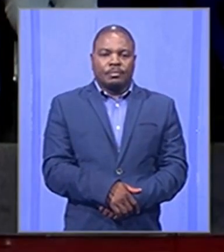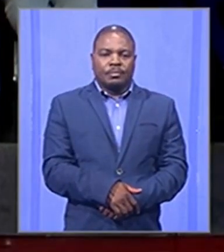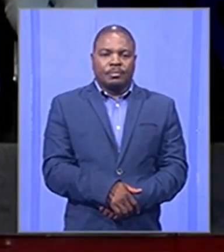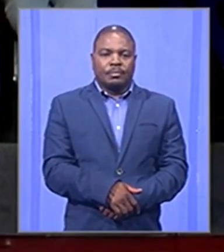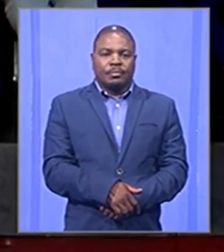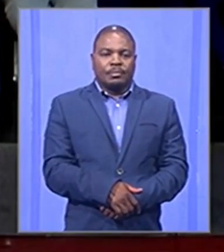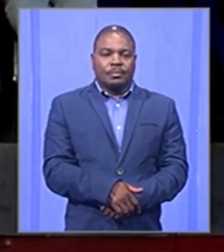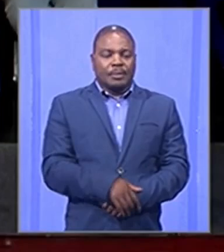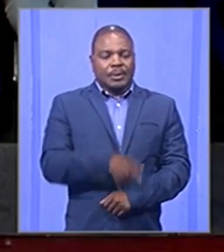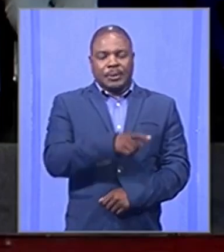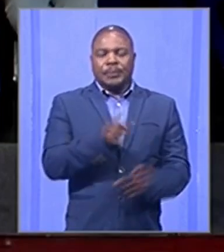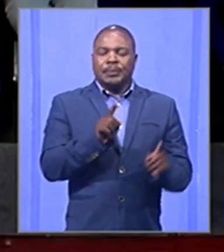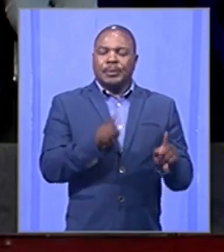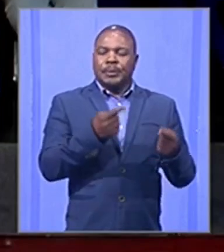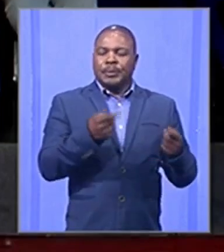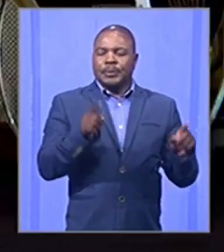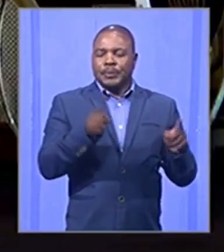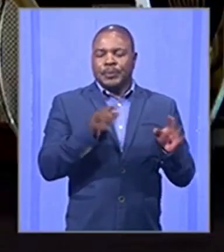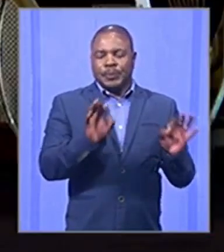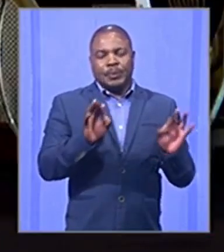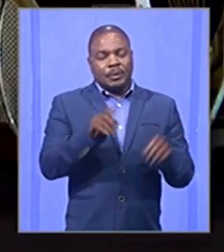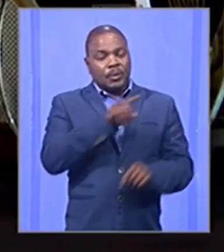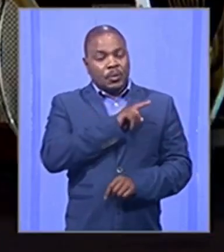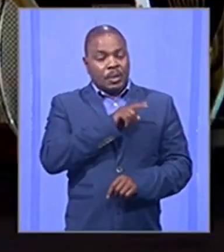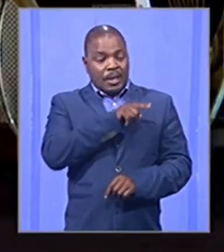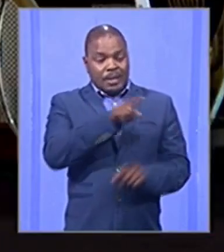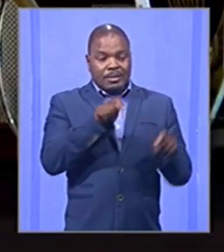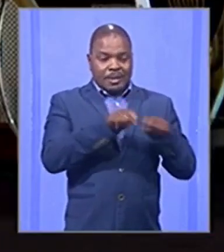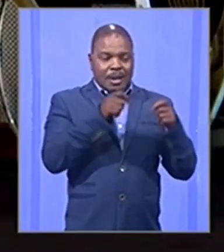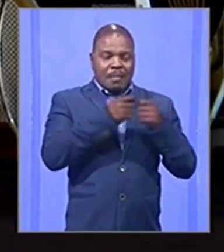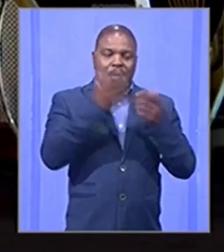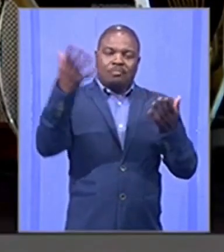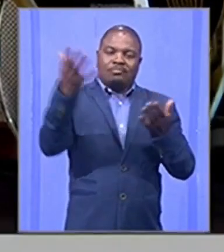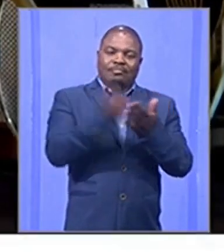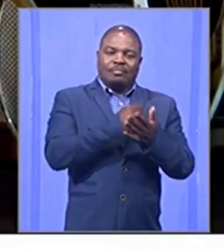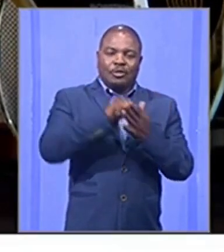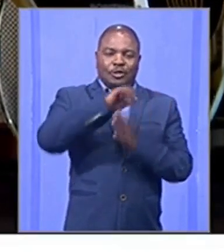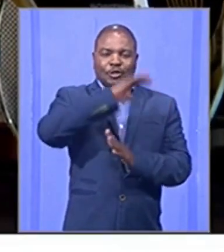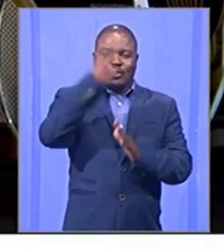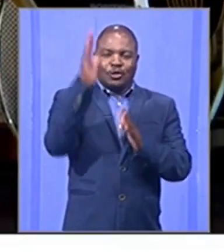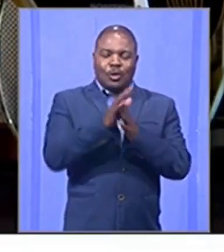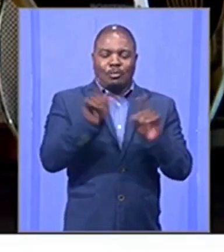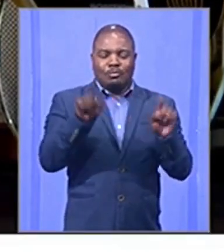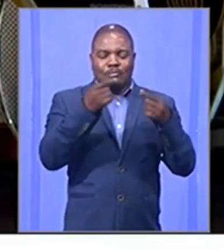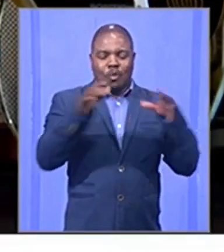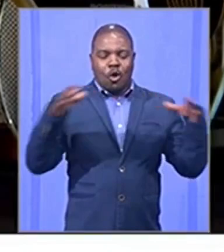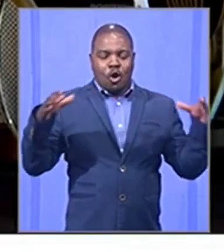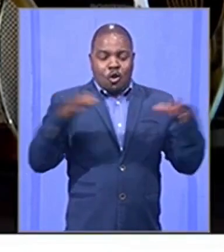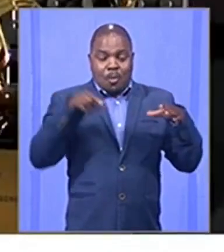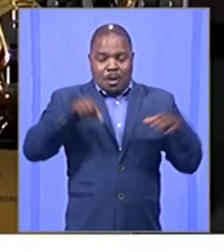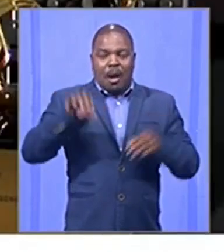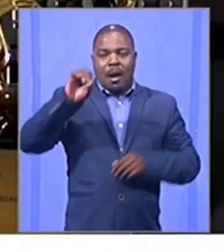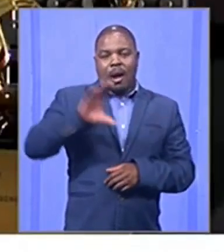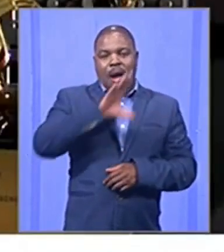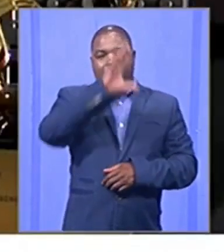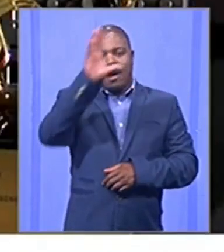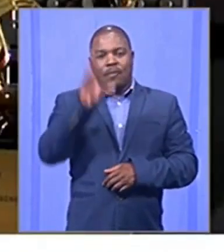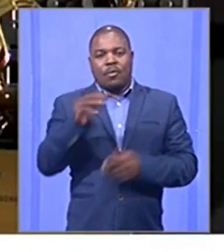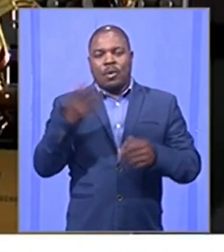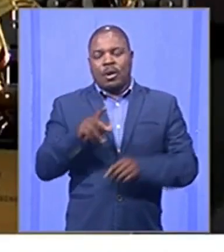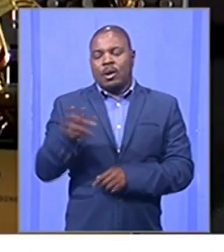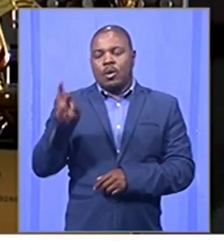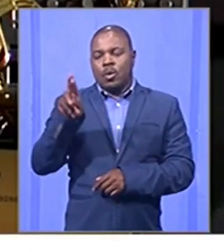Mme a ilela ka bongwe fela setlhopha seno se ne sa thopa sefoka sa bomampudi ba dikwaere mo kontinenteng ya Afrika kwa